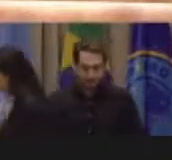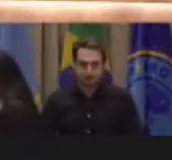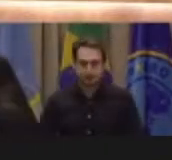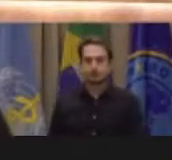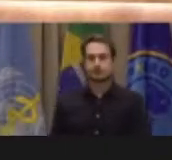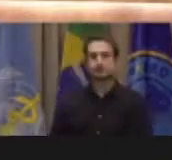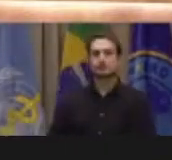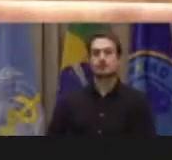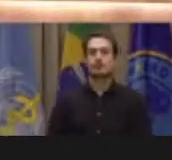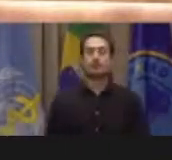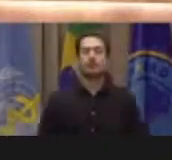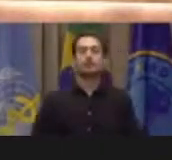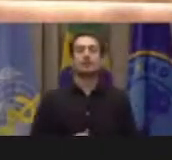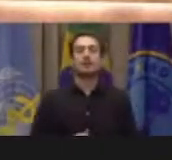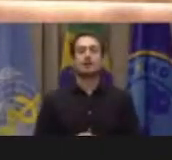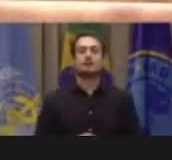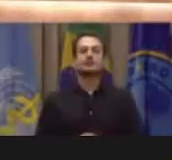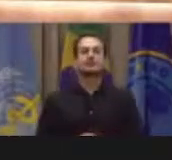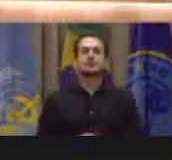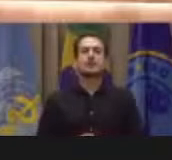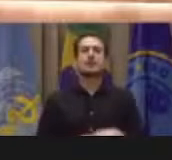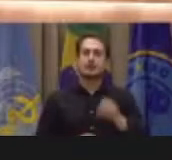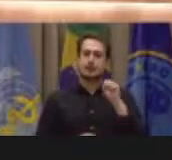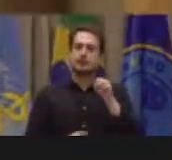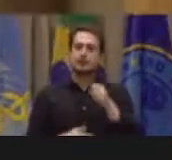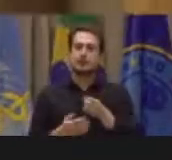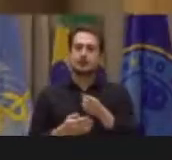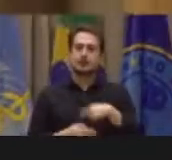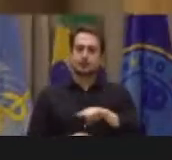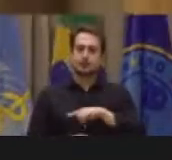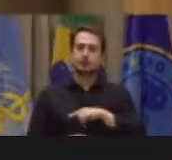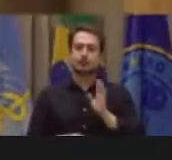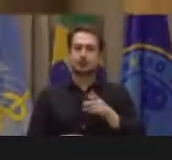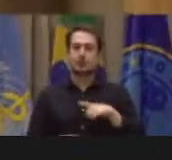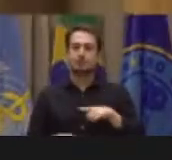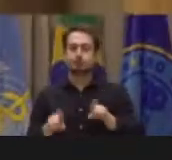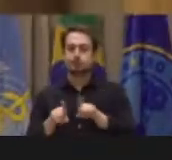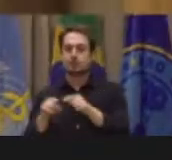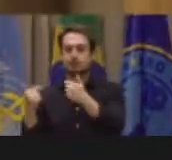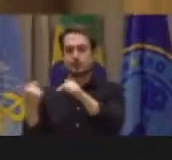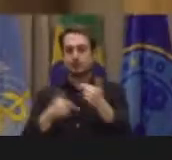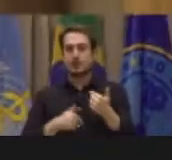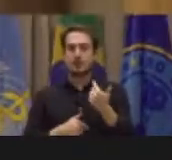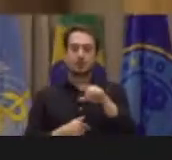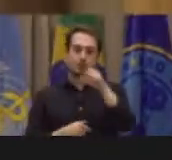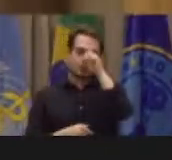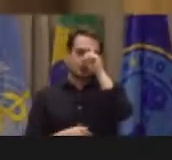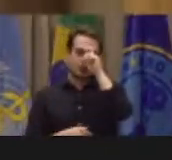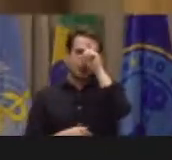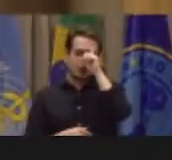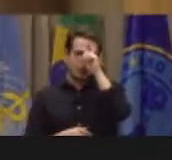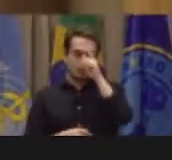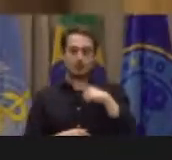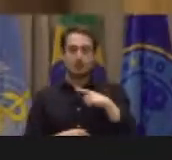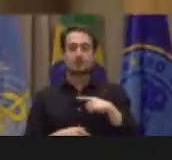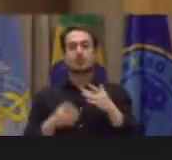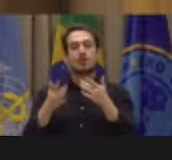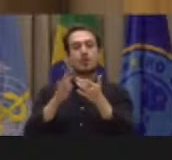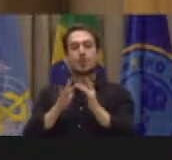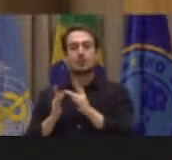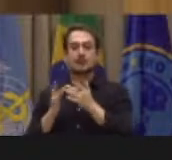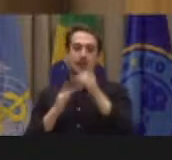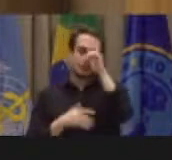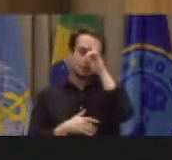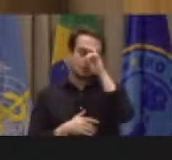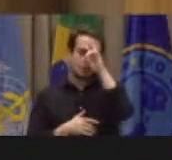Well, initially we had some patients from other hospitals, but this was